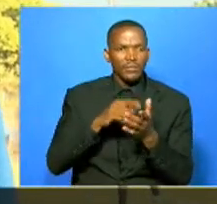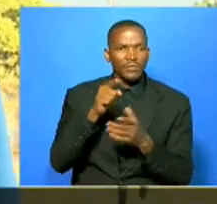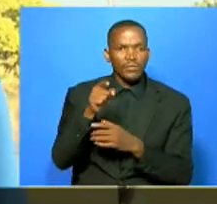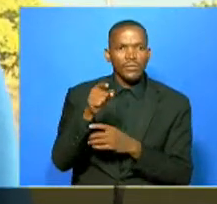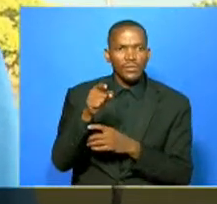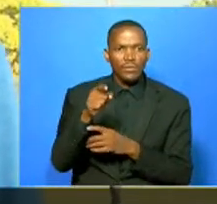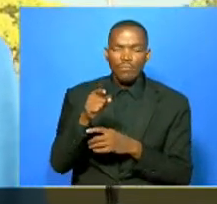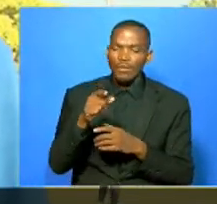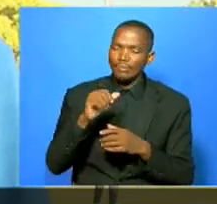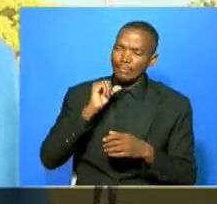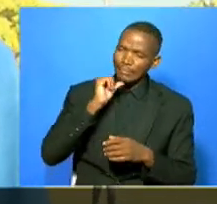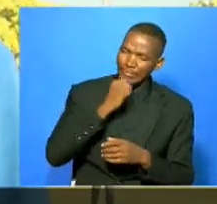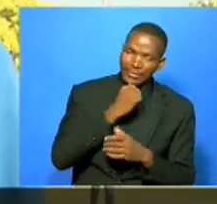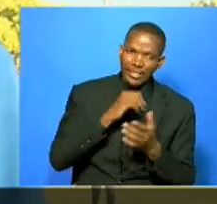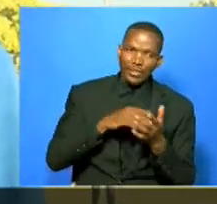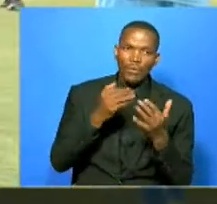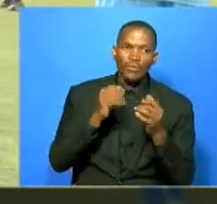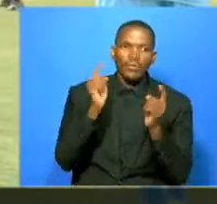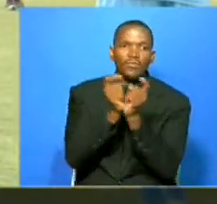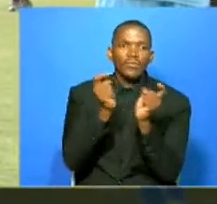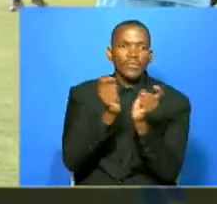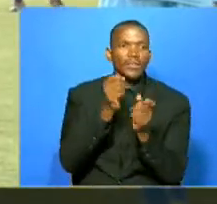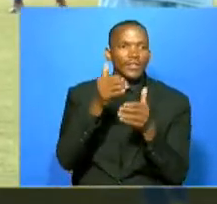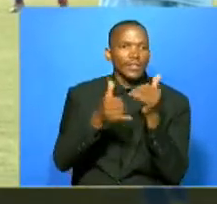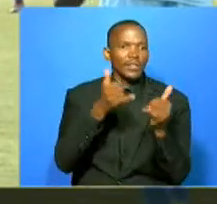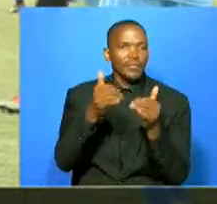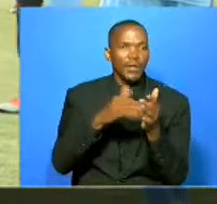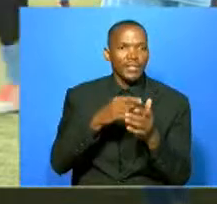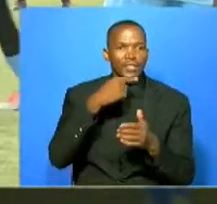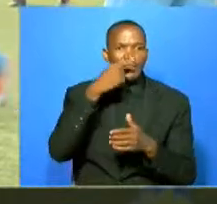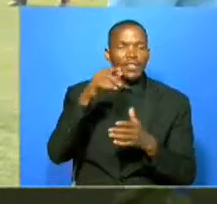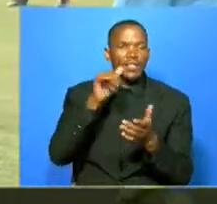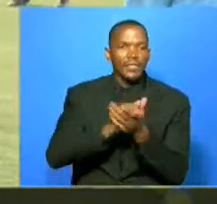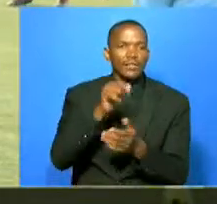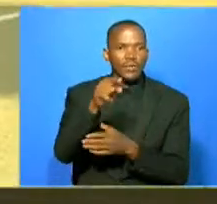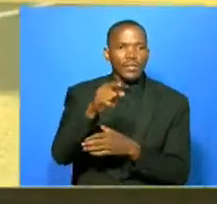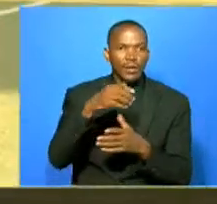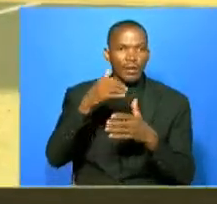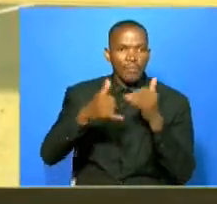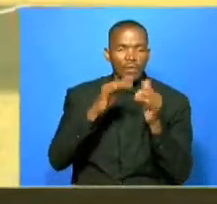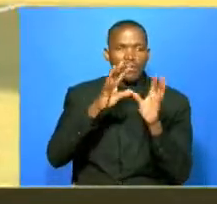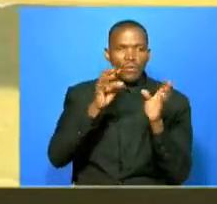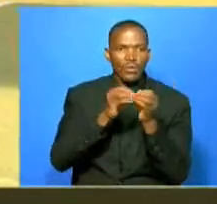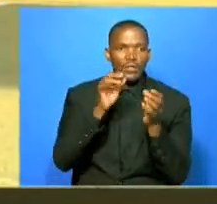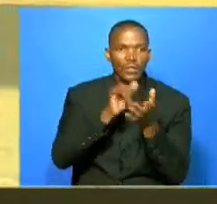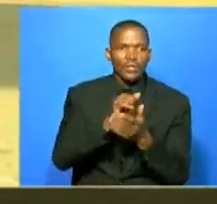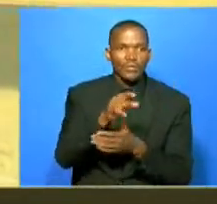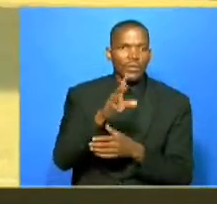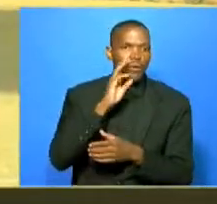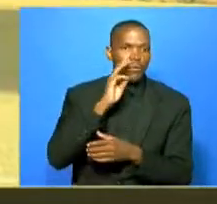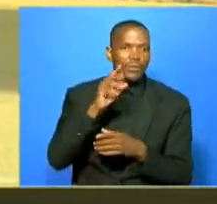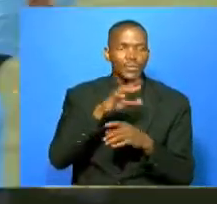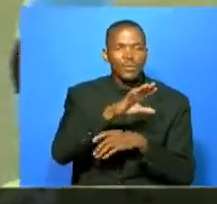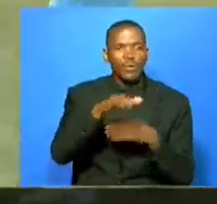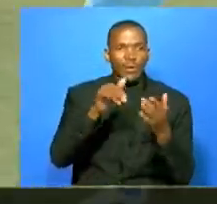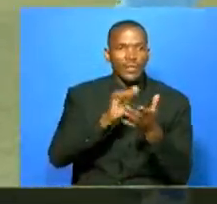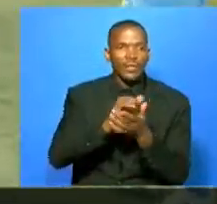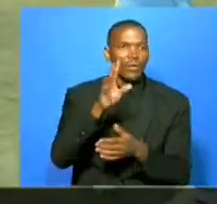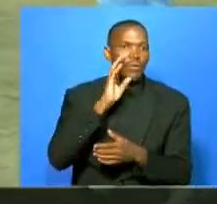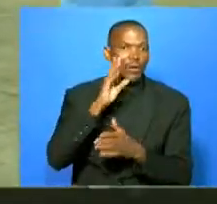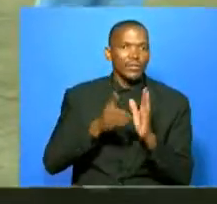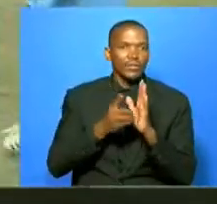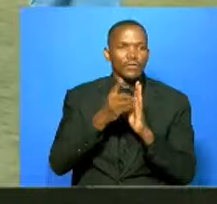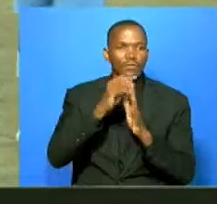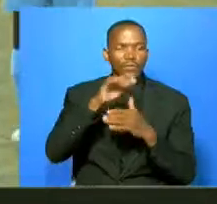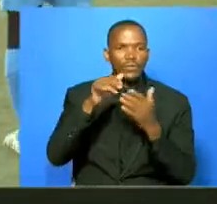they are committed, and we are just looking forward to the games. Ona we tsa puisano ka go bua gore le tsholo la motshameko ya go tshwana le eo e botlhoka mo go